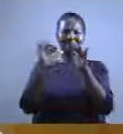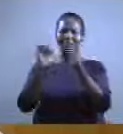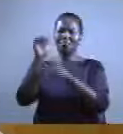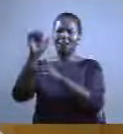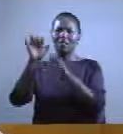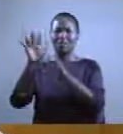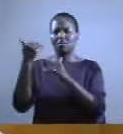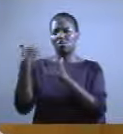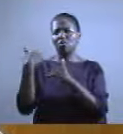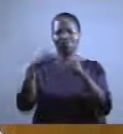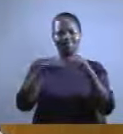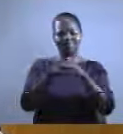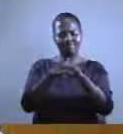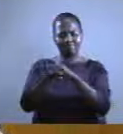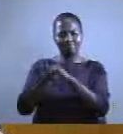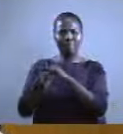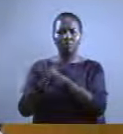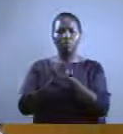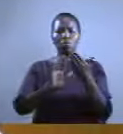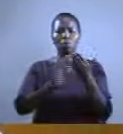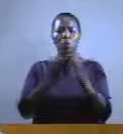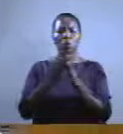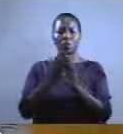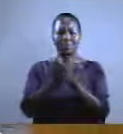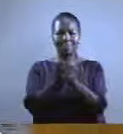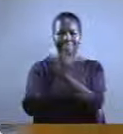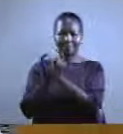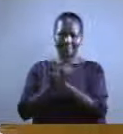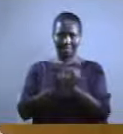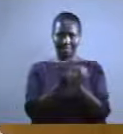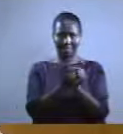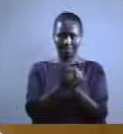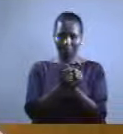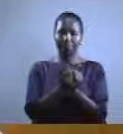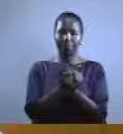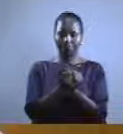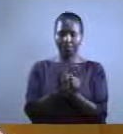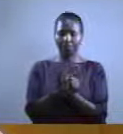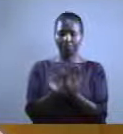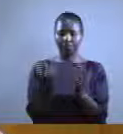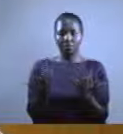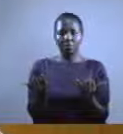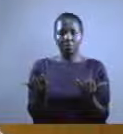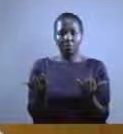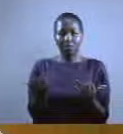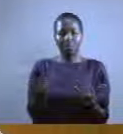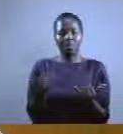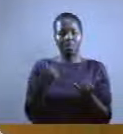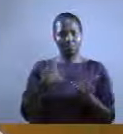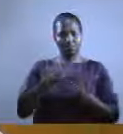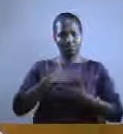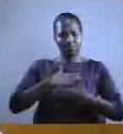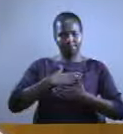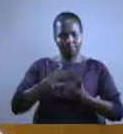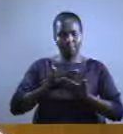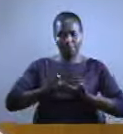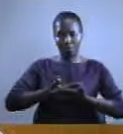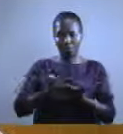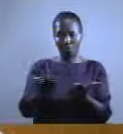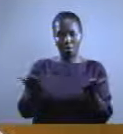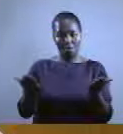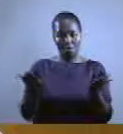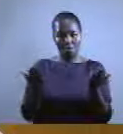our public hearings. Honorable Speaker, allow me to take this opportunity and invite all of you, honorable